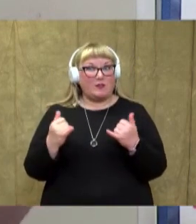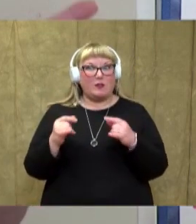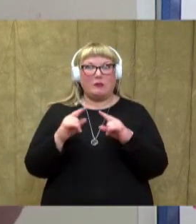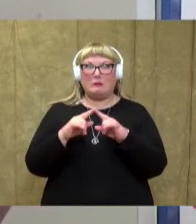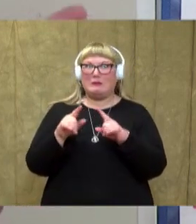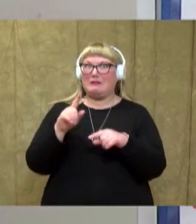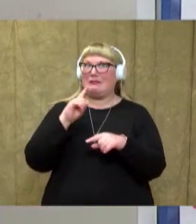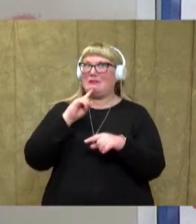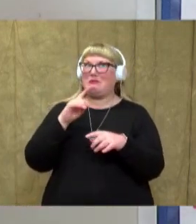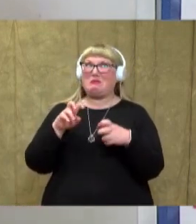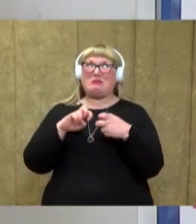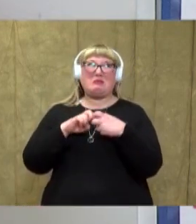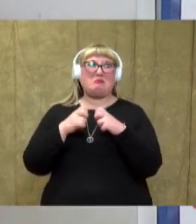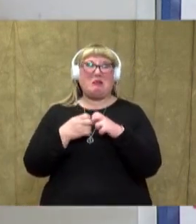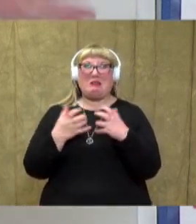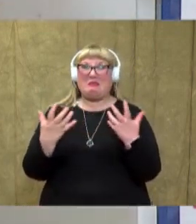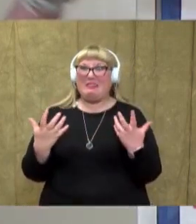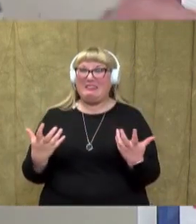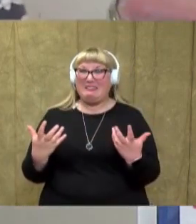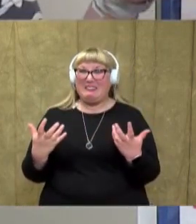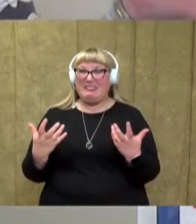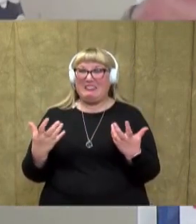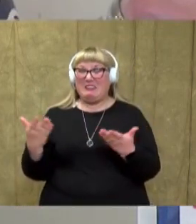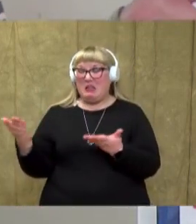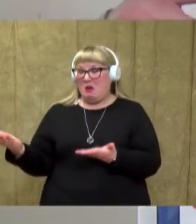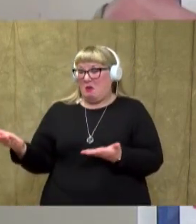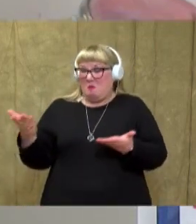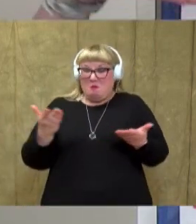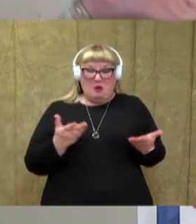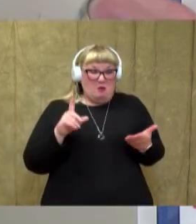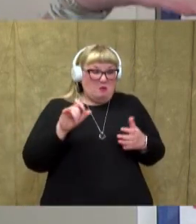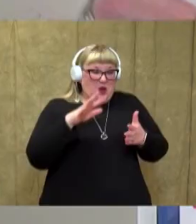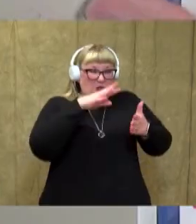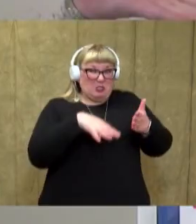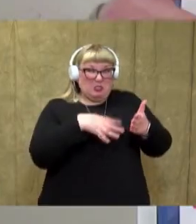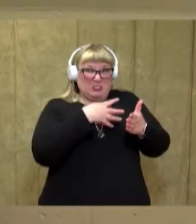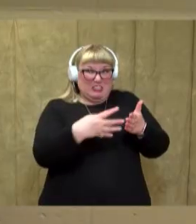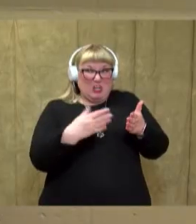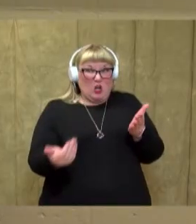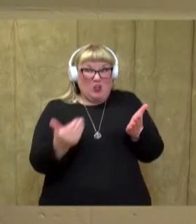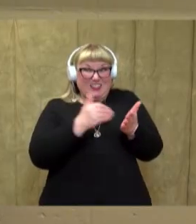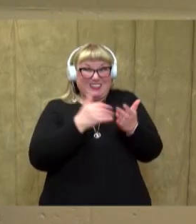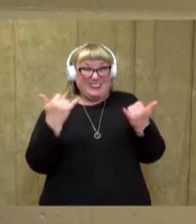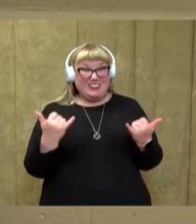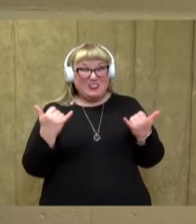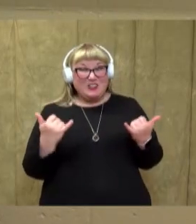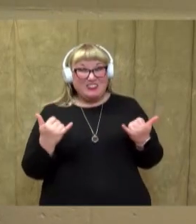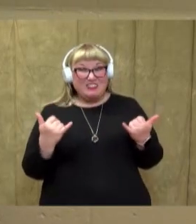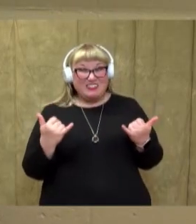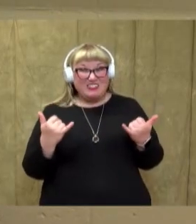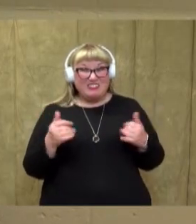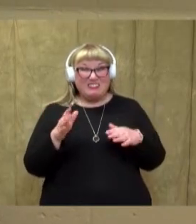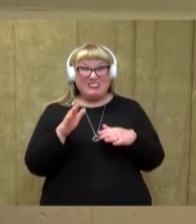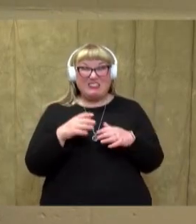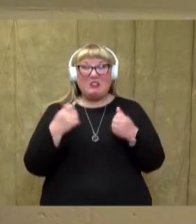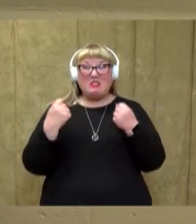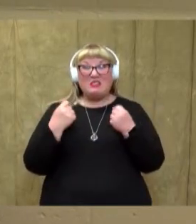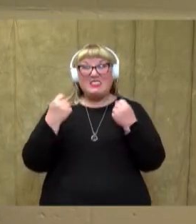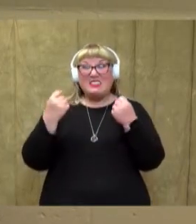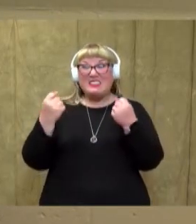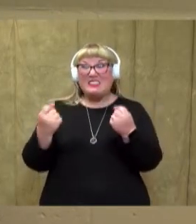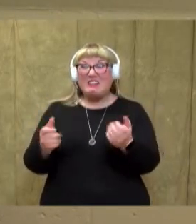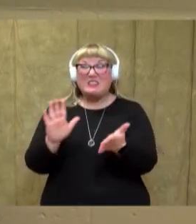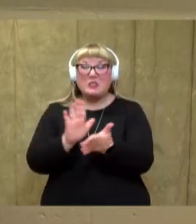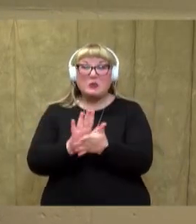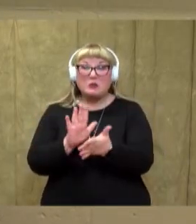a really big problem. I brought my hundreds chart again with me today, and on the way into